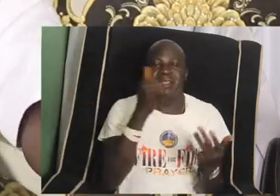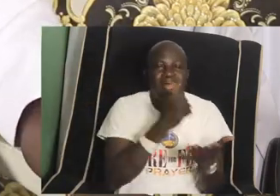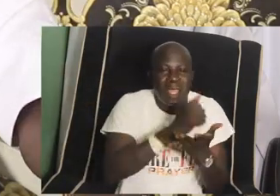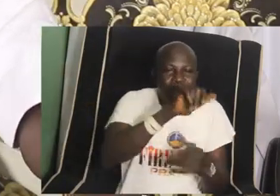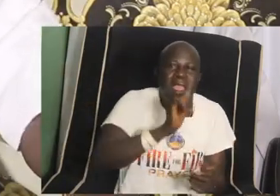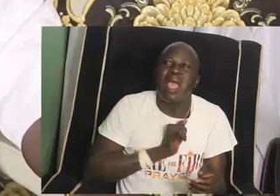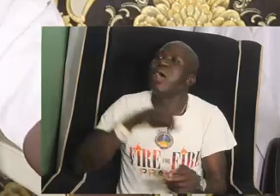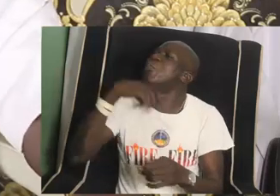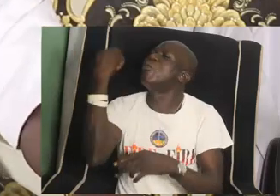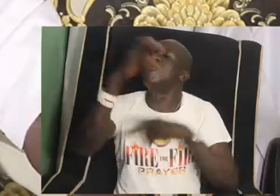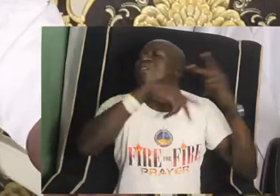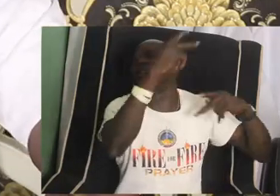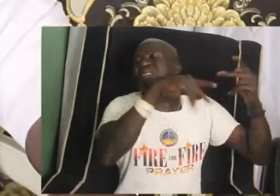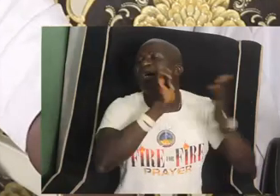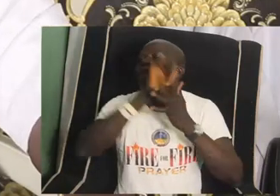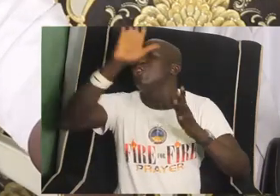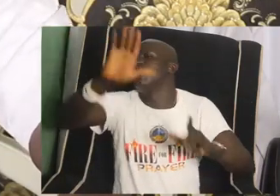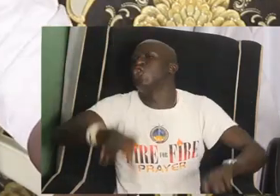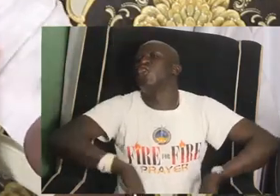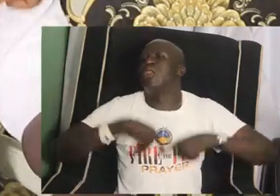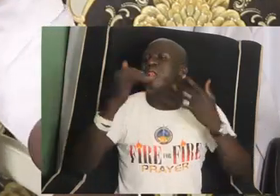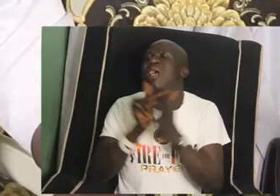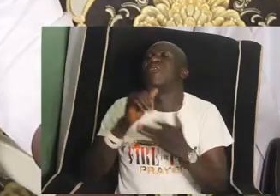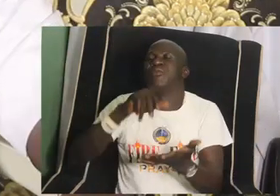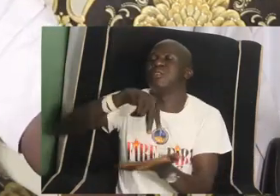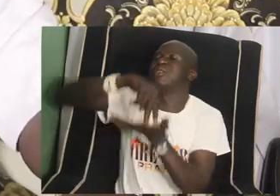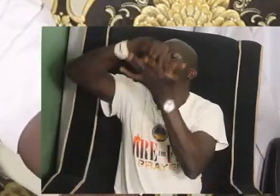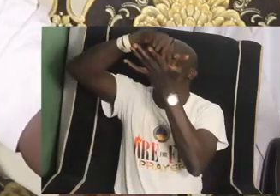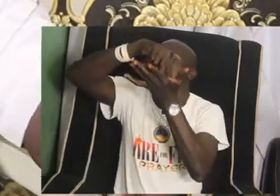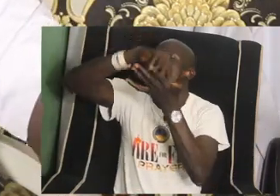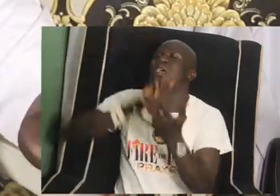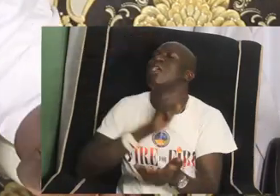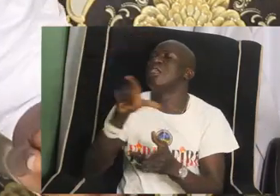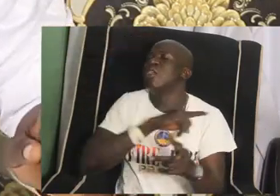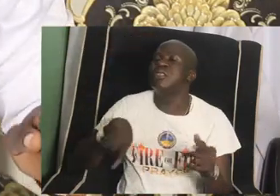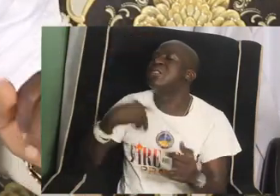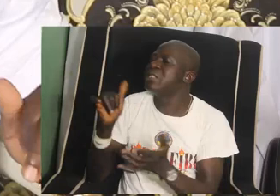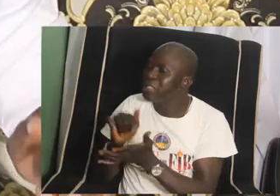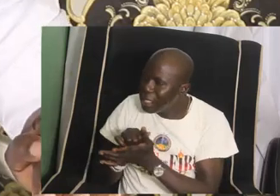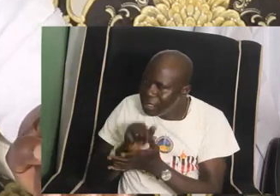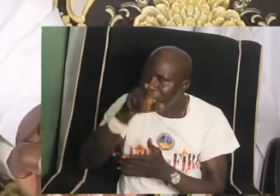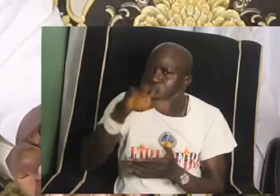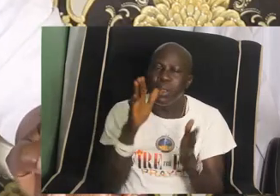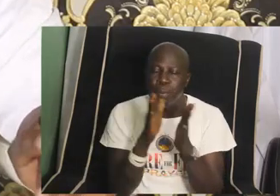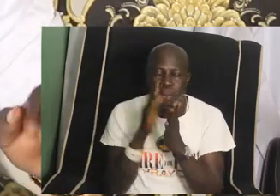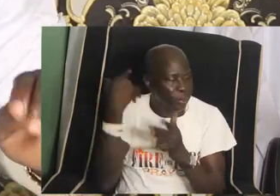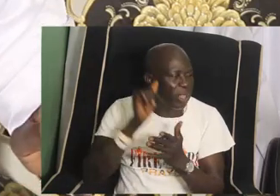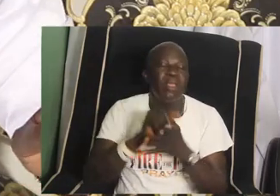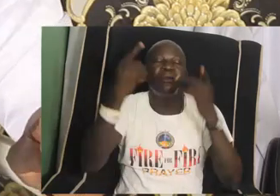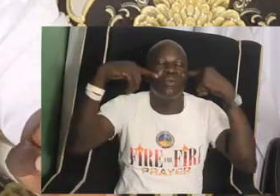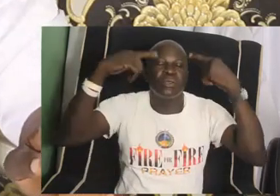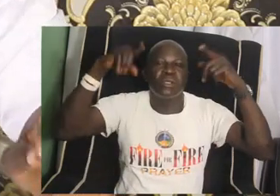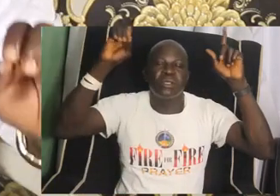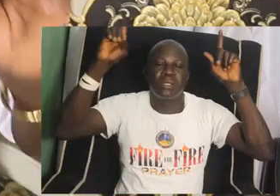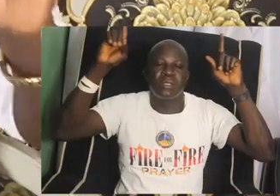Emi so a so tele. I prophesy. Aye re ma dide. Your life will rise. Mo wi pe. Gbadura fun aseyori.